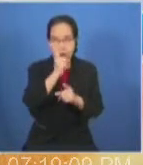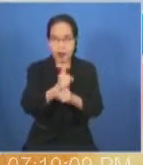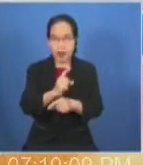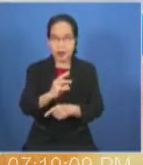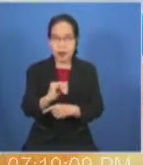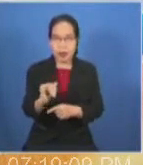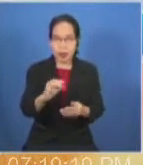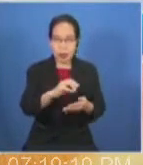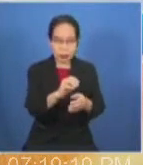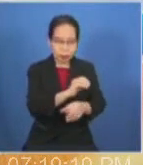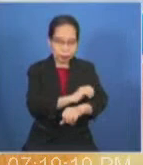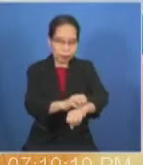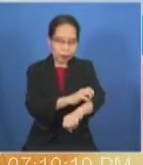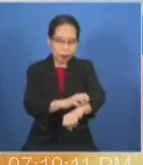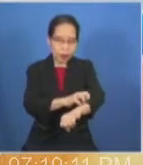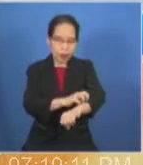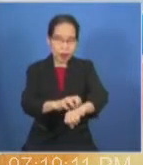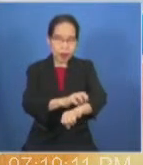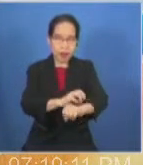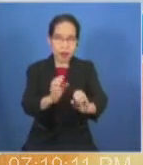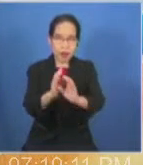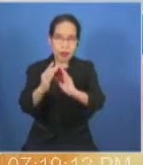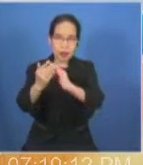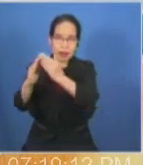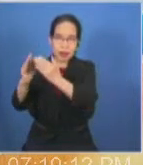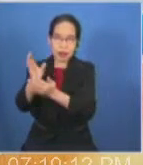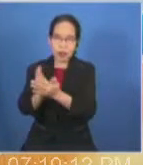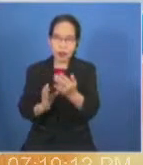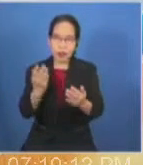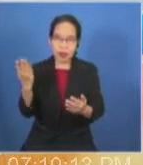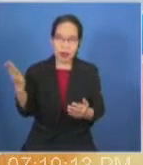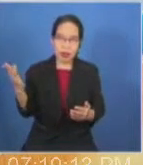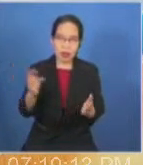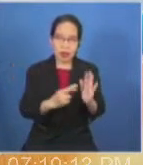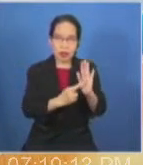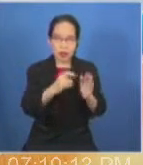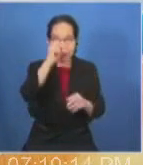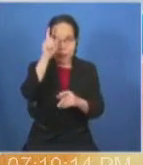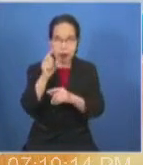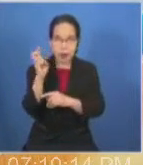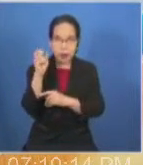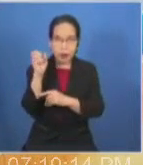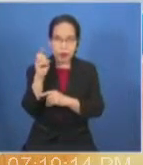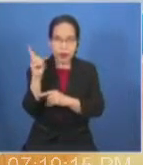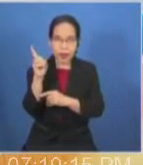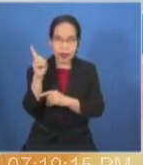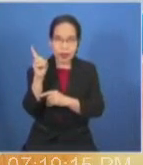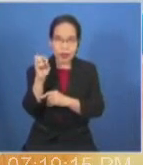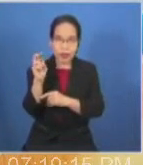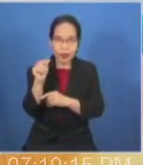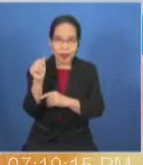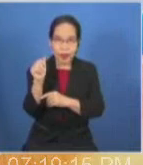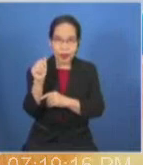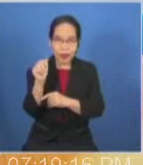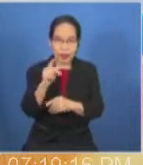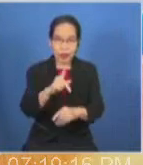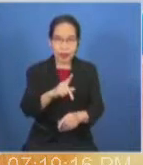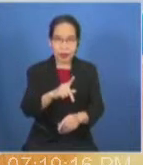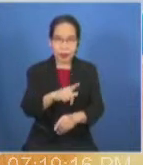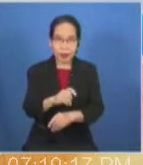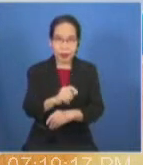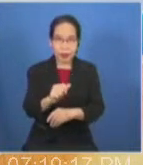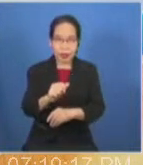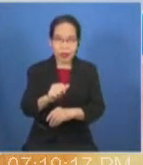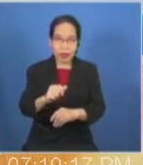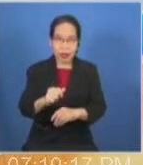our brethren from MCGI Makati City Chapter. Our representative is there, Brother Wilfred Rivera, at